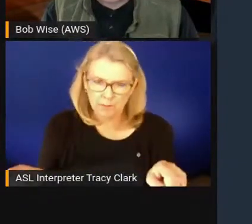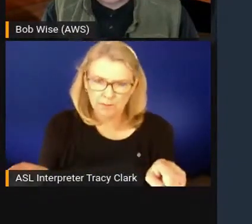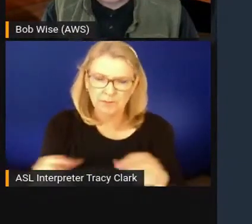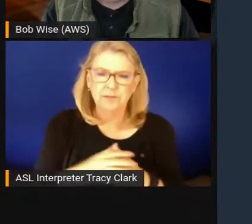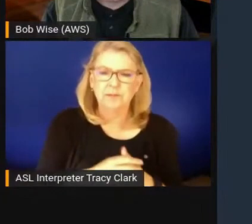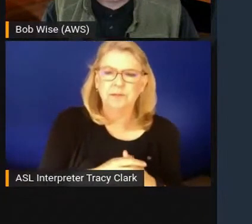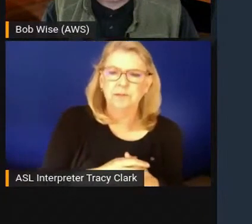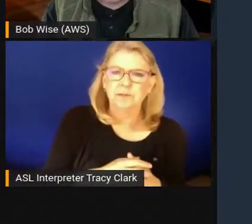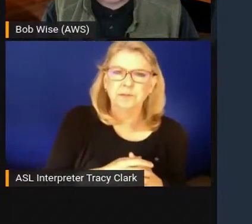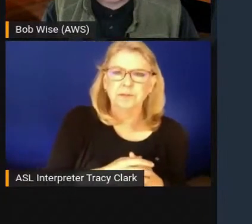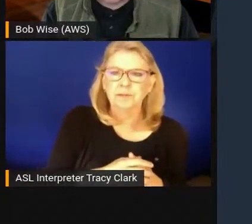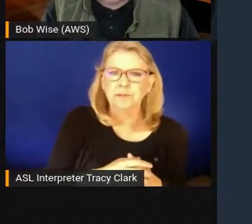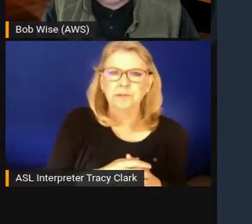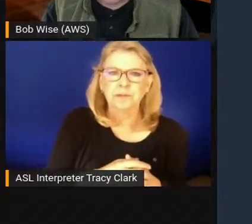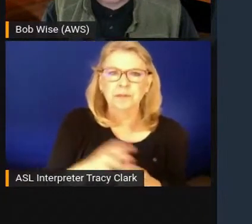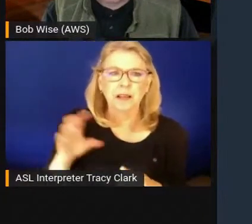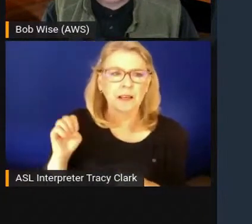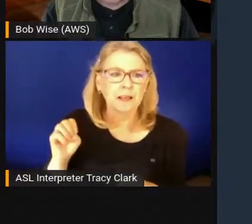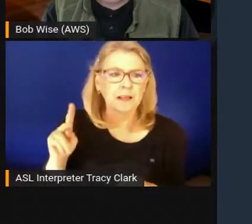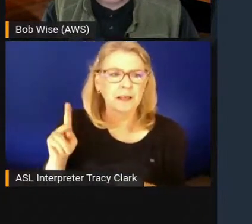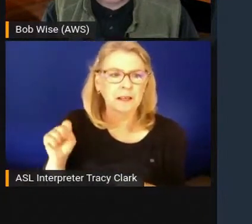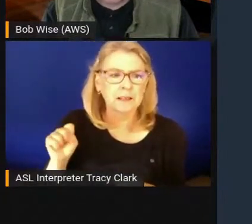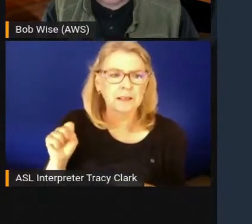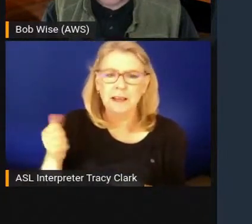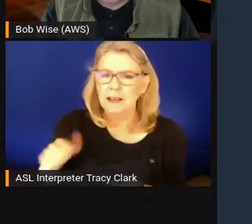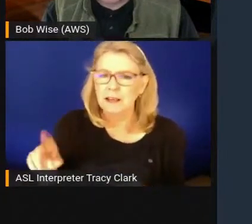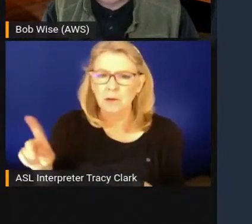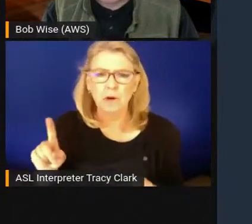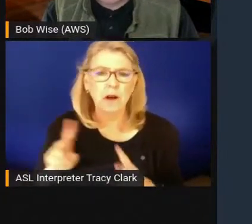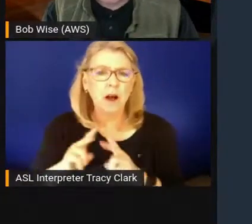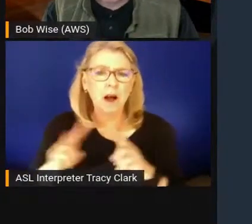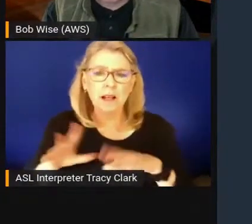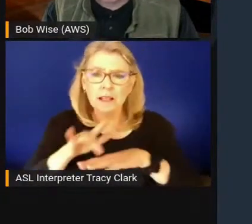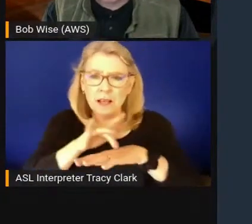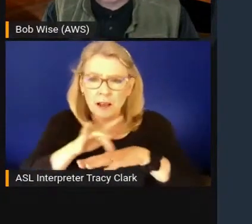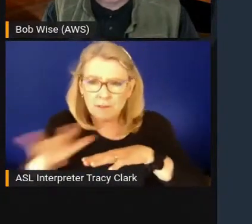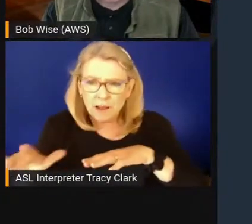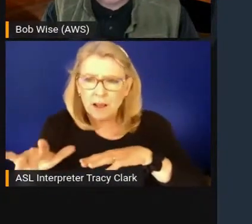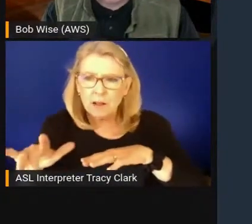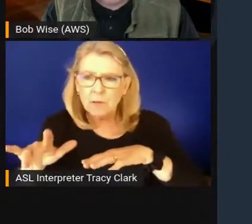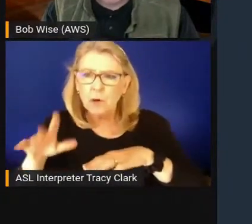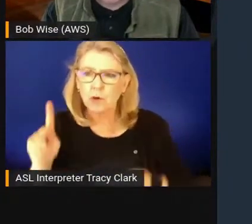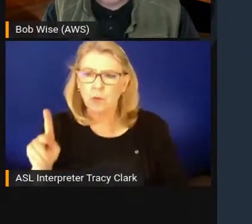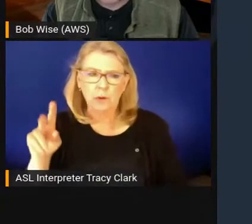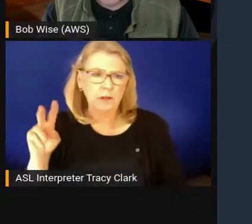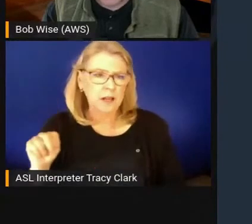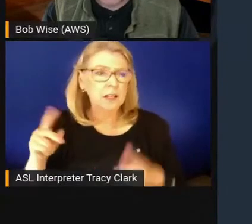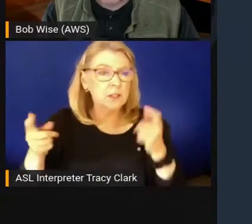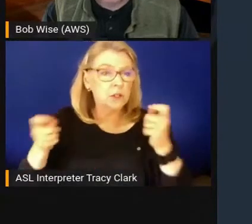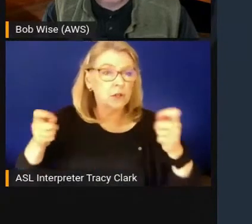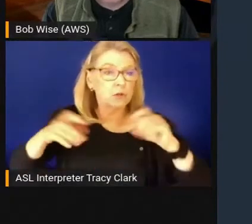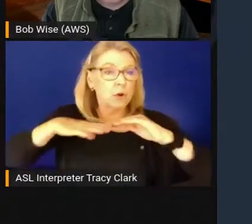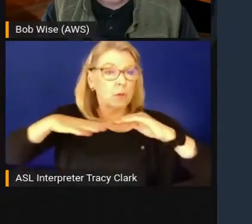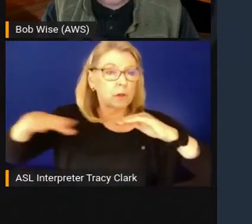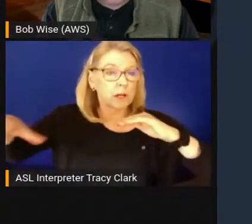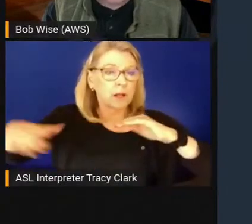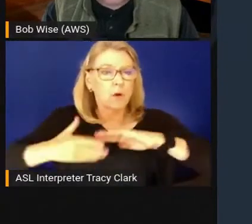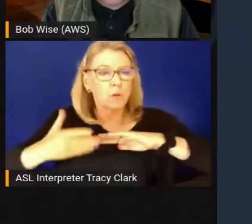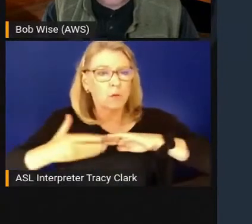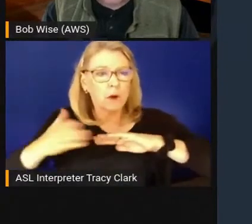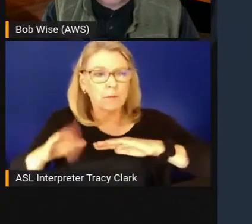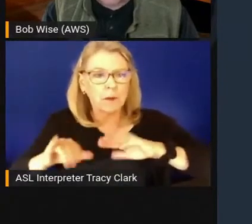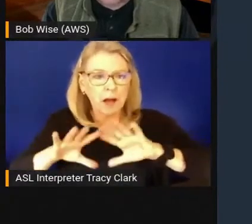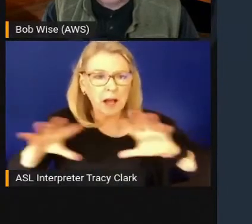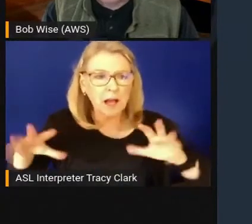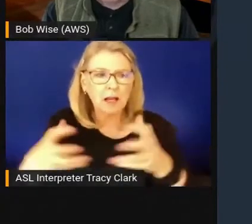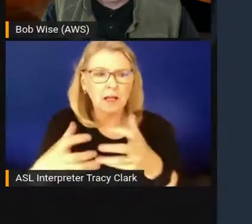EKS Anywhere is a highly available Kubernetes control plane, deployment via cluster API, integrates with